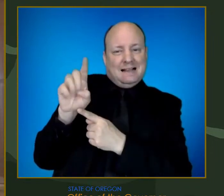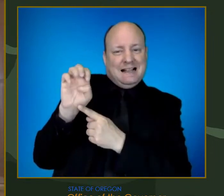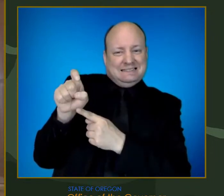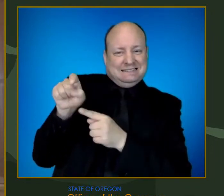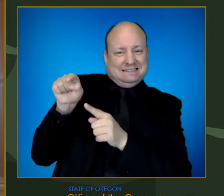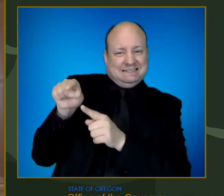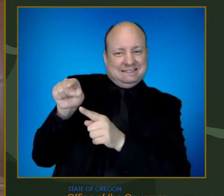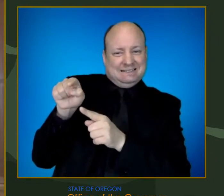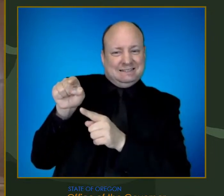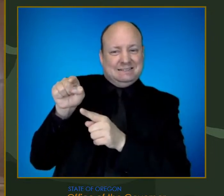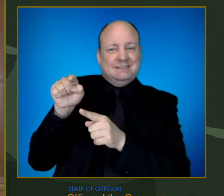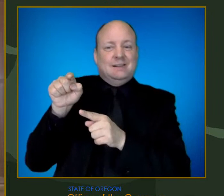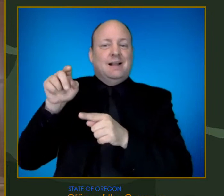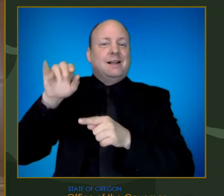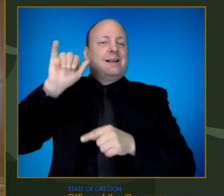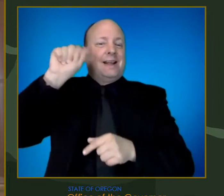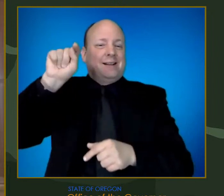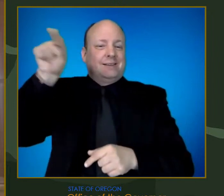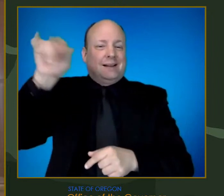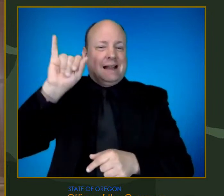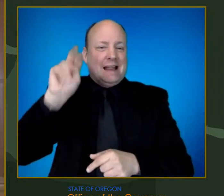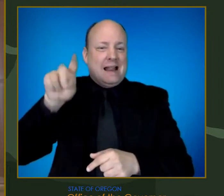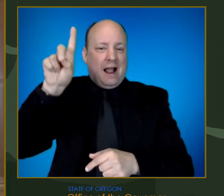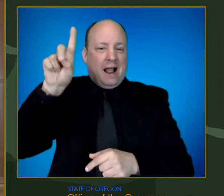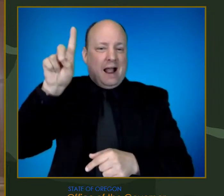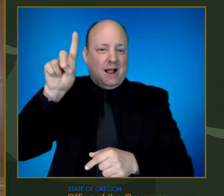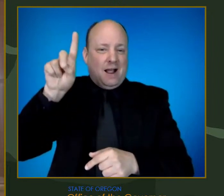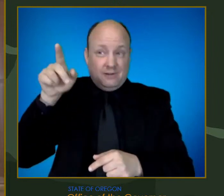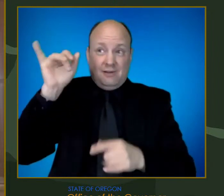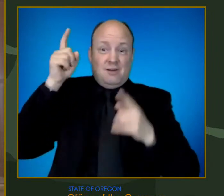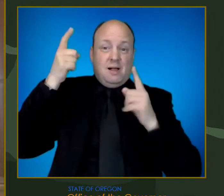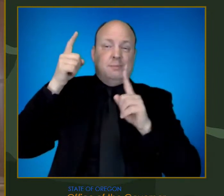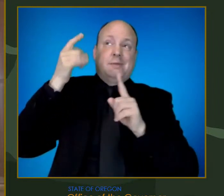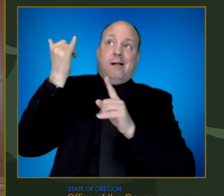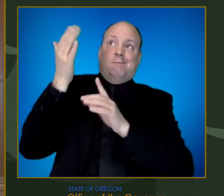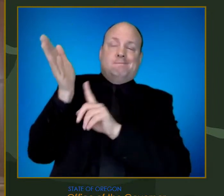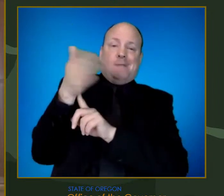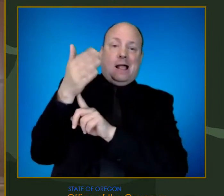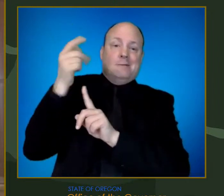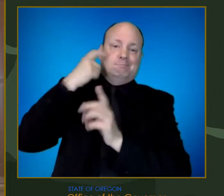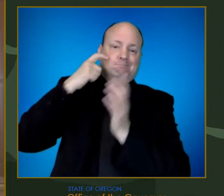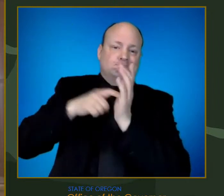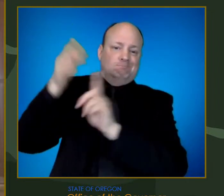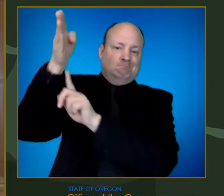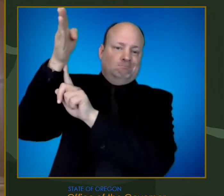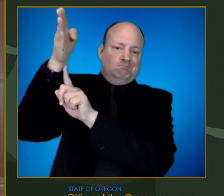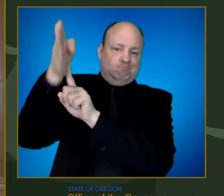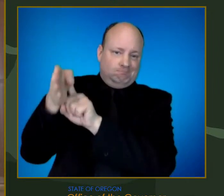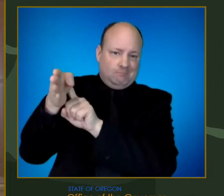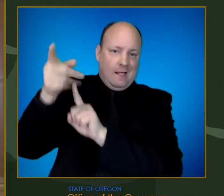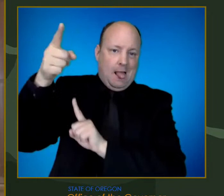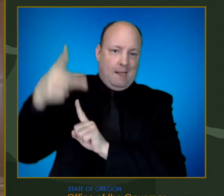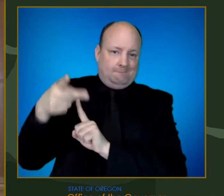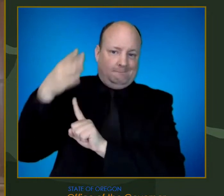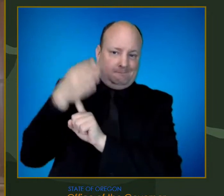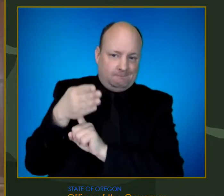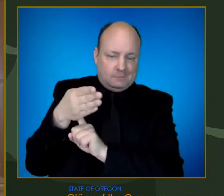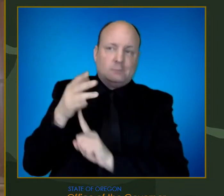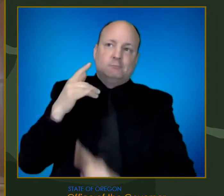lowering flags to half staff in Oregon to honor the victims. My heart goes out to their family and friends.